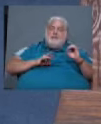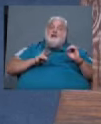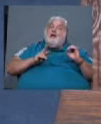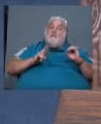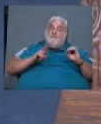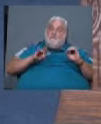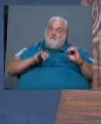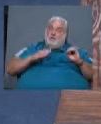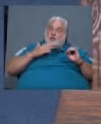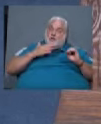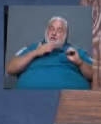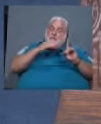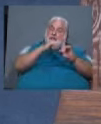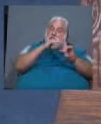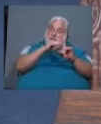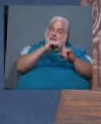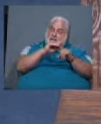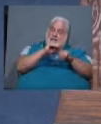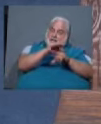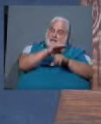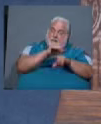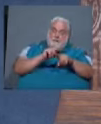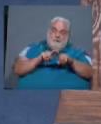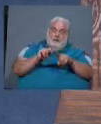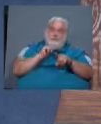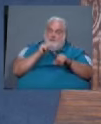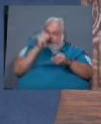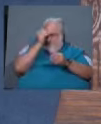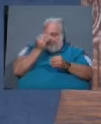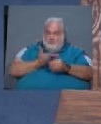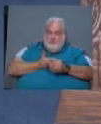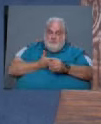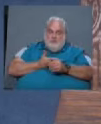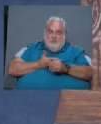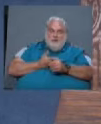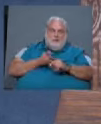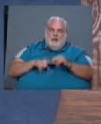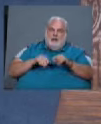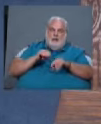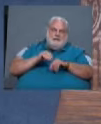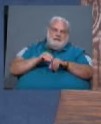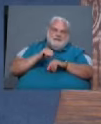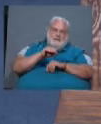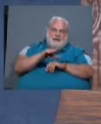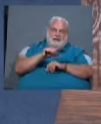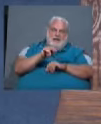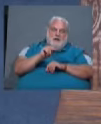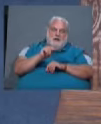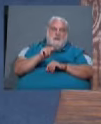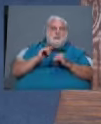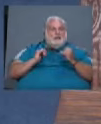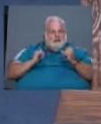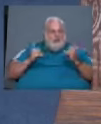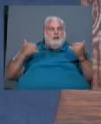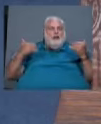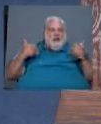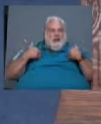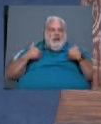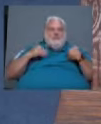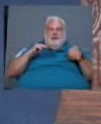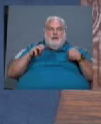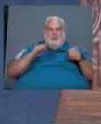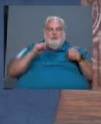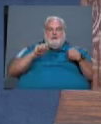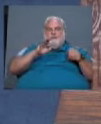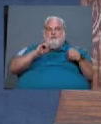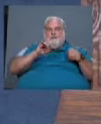getting those notices out, but if you don't have the information, you can't get it out. So, but I think now we have Ms.